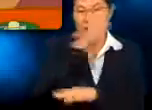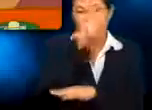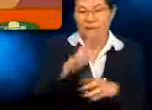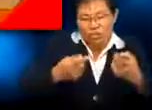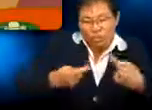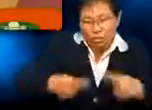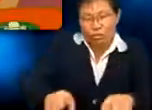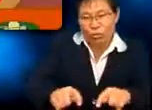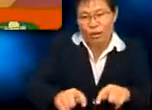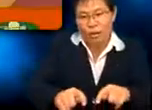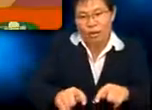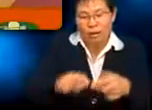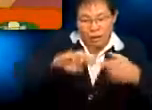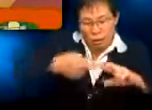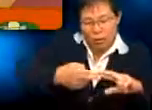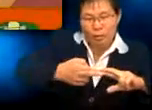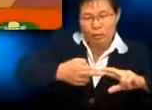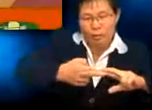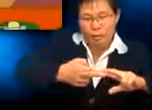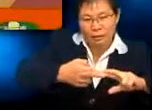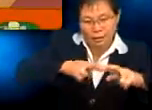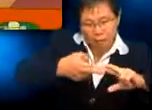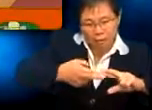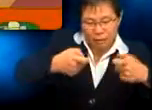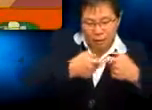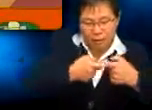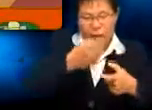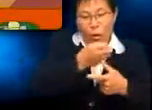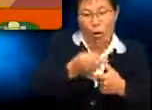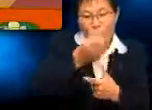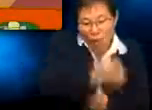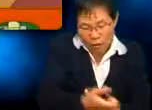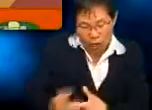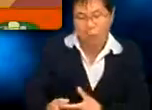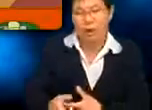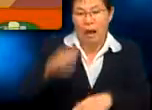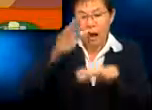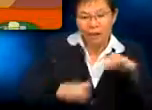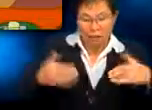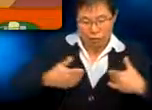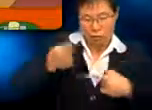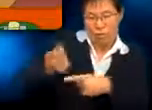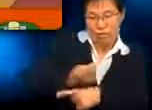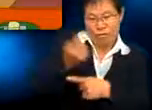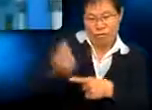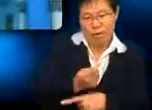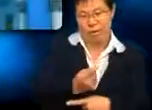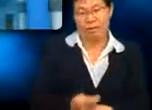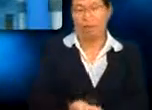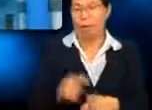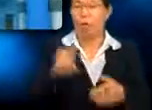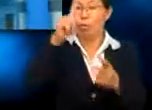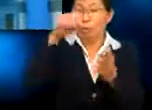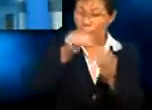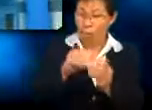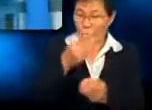Never try and repair electrical circuits or equipment unless you have been trained. One